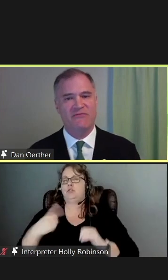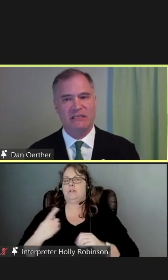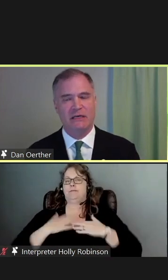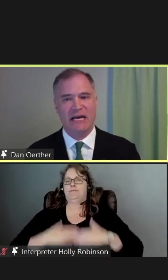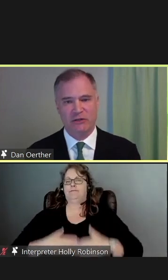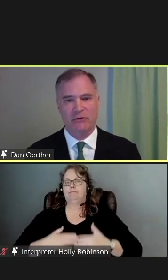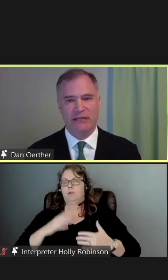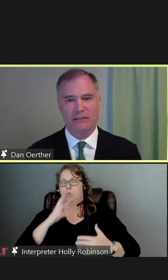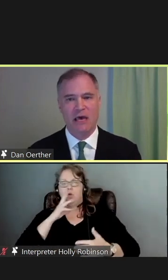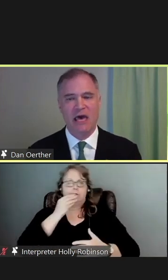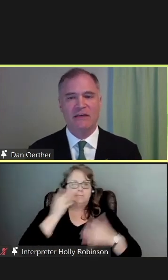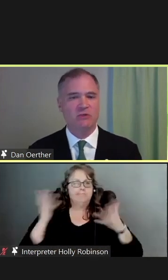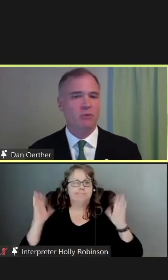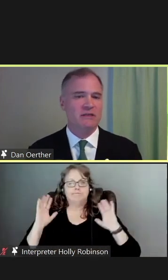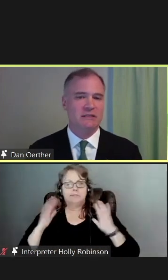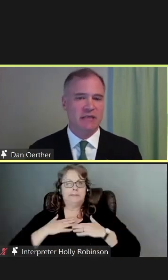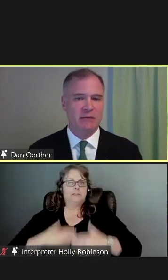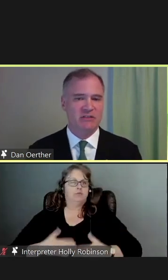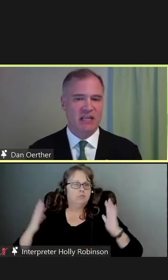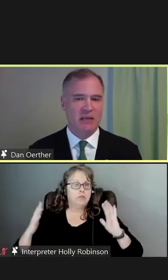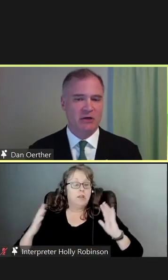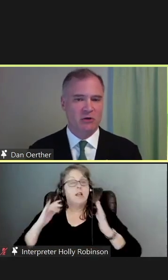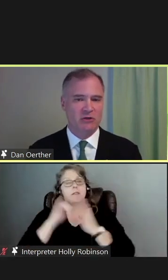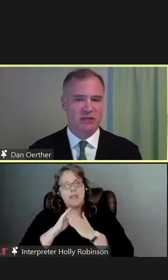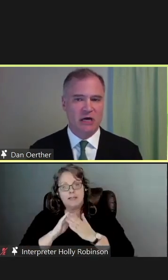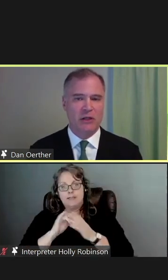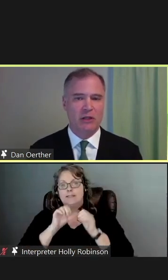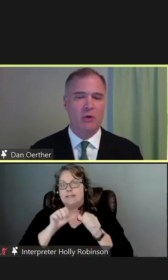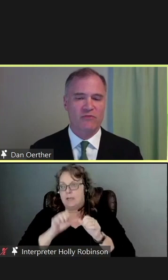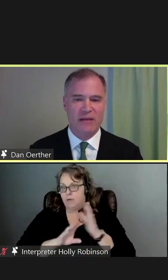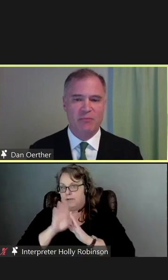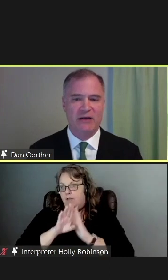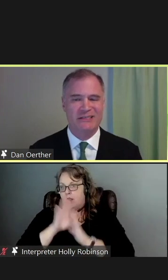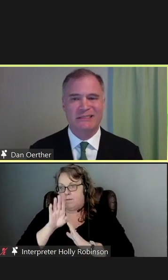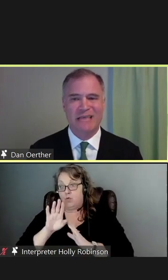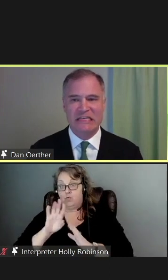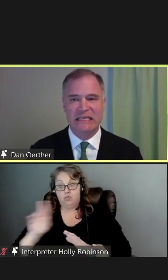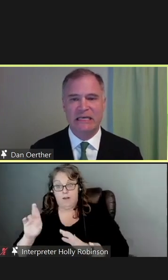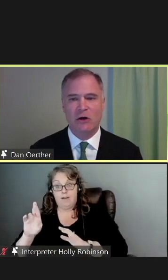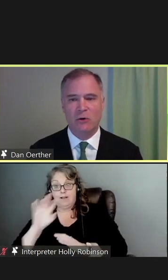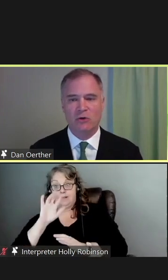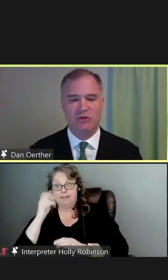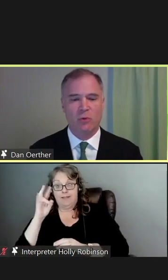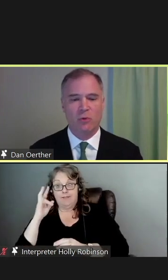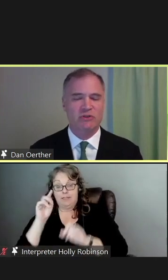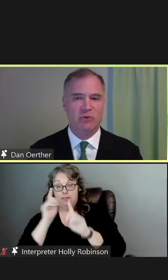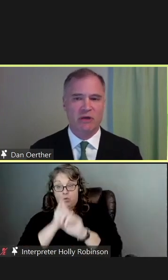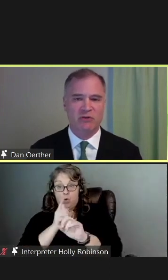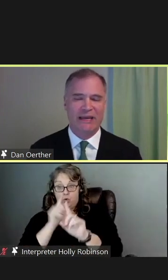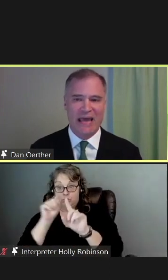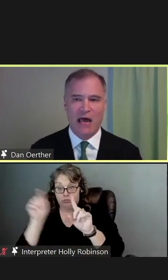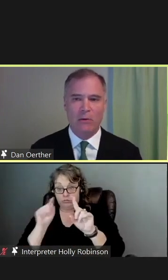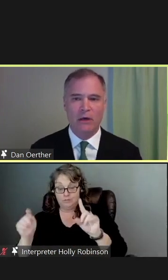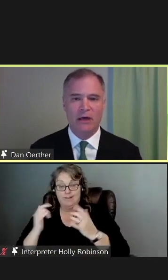the physiological needs. And this is where the sustainable development goals, this on the lower right panel, these 17 goals that the world is doing